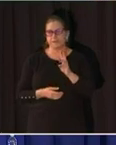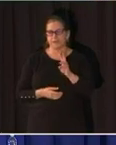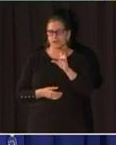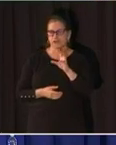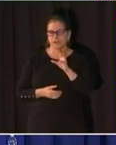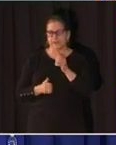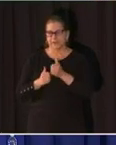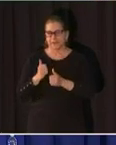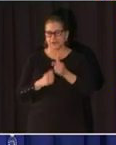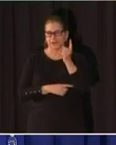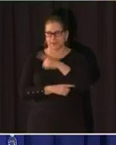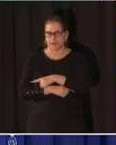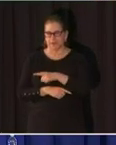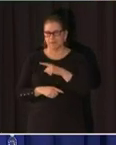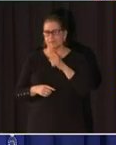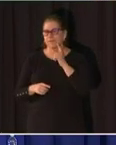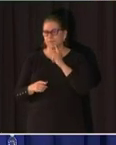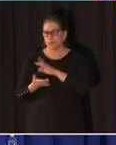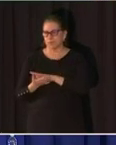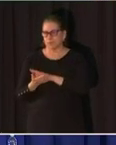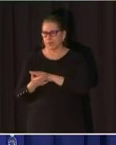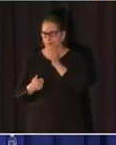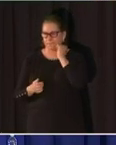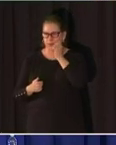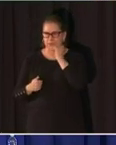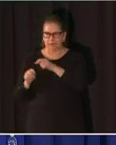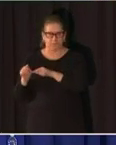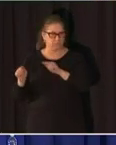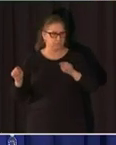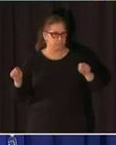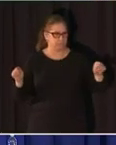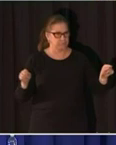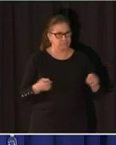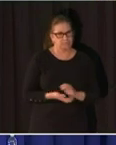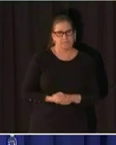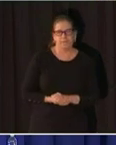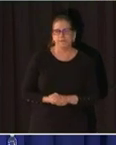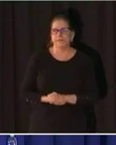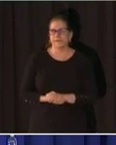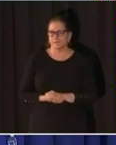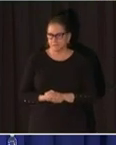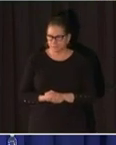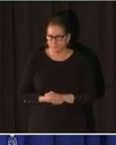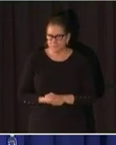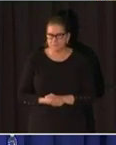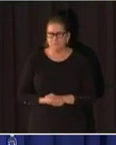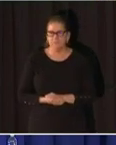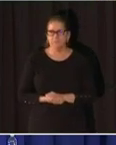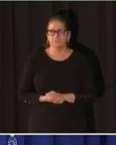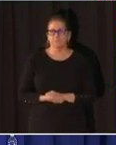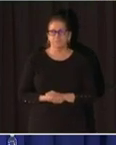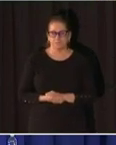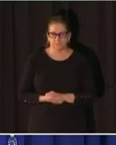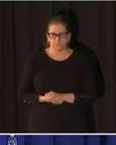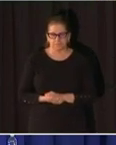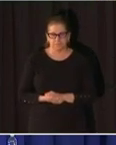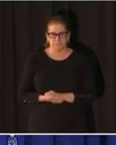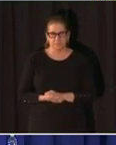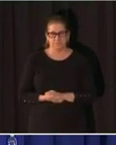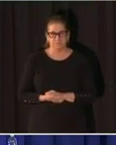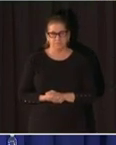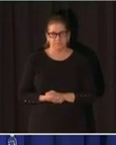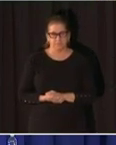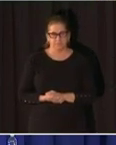is. And then a couple of weeks ago, I think you mentioned that you were looking on providing childcare